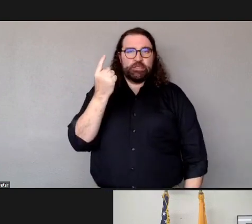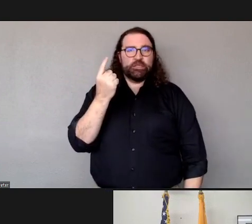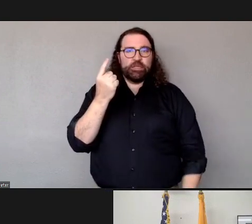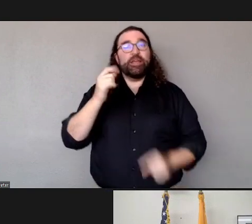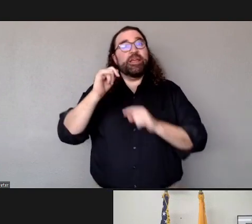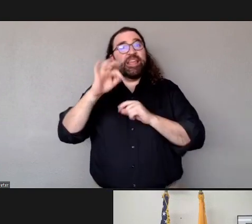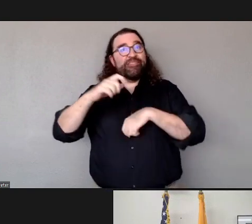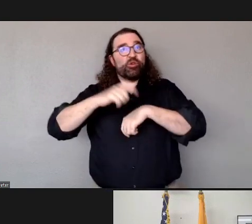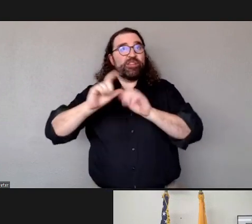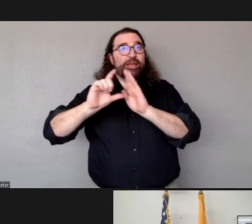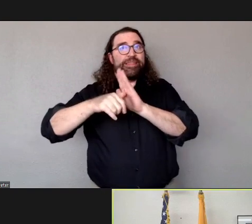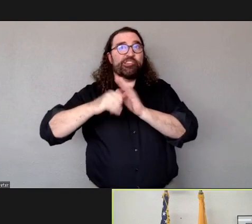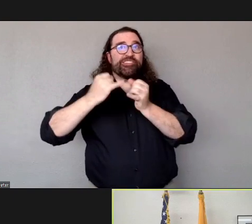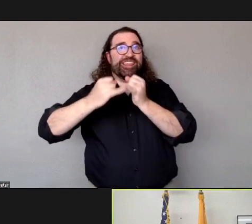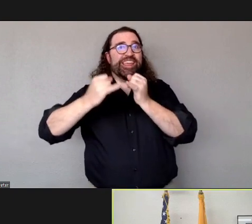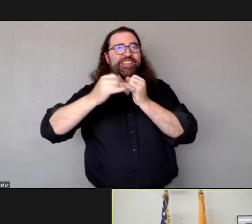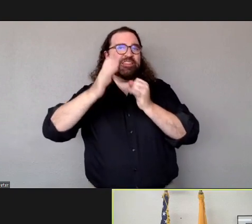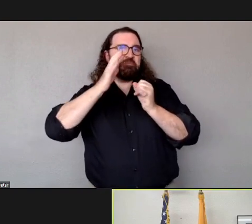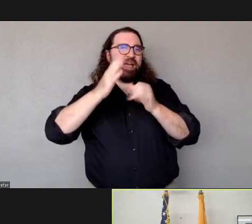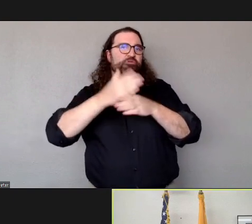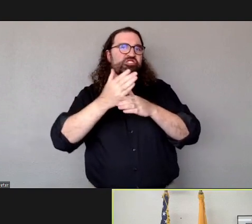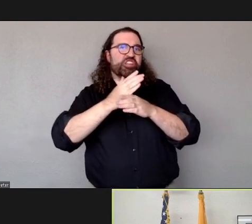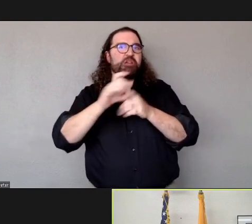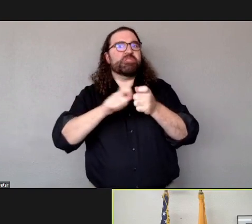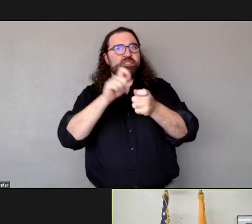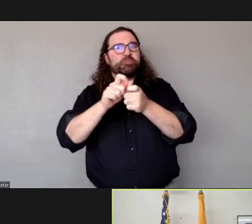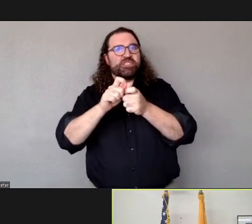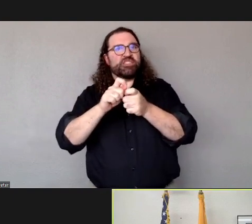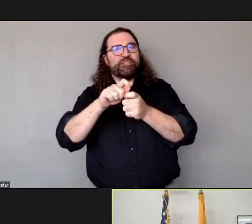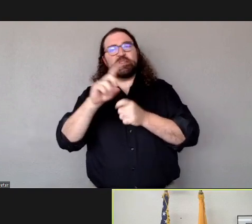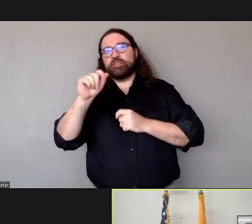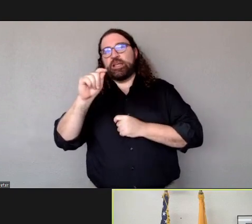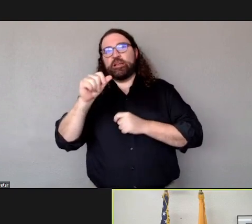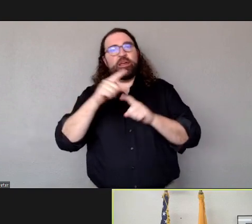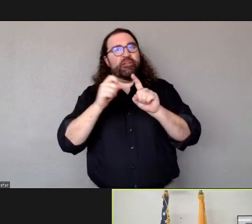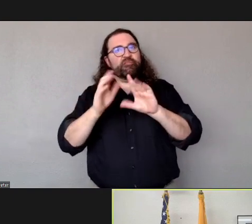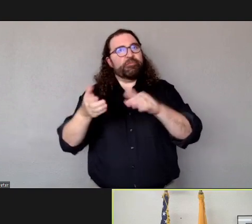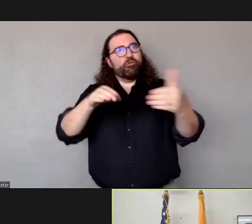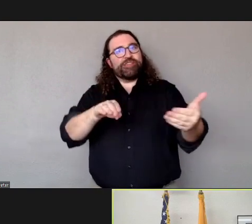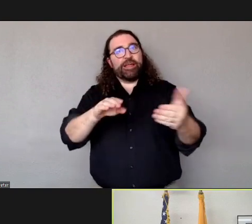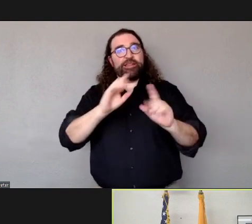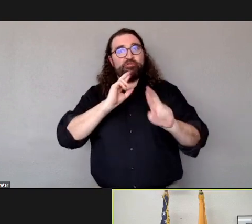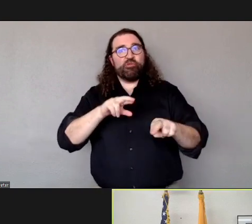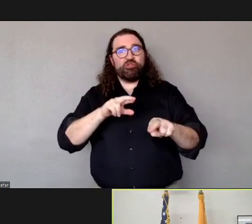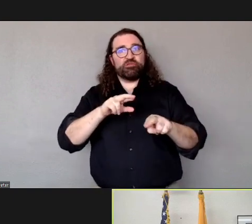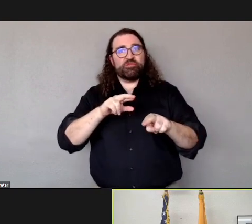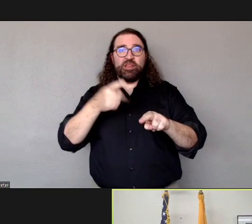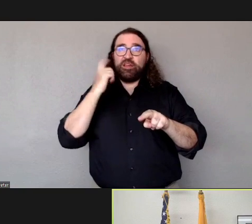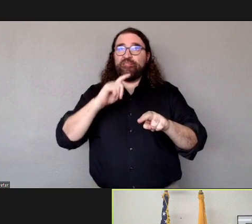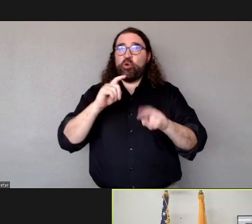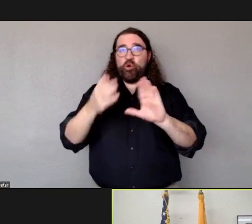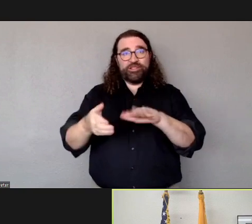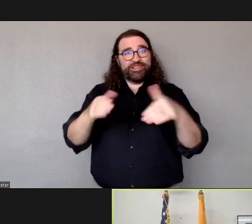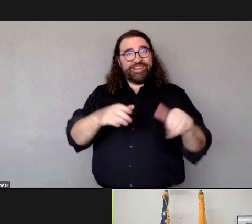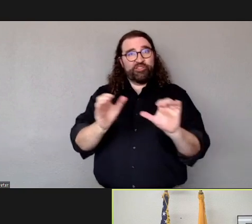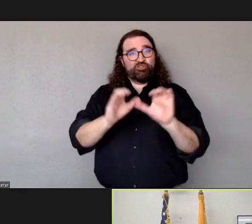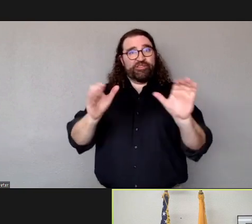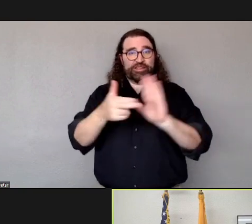could even share the latest data from the mortality report about the death certificate diagnoses, if you